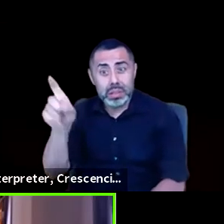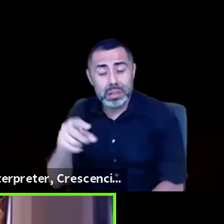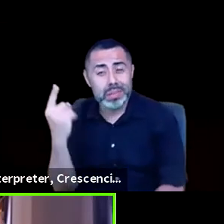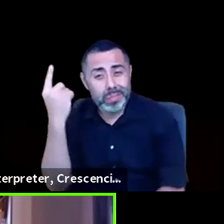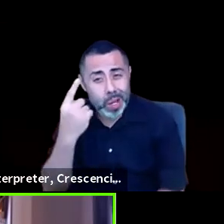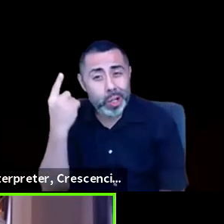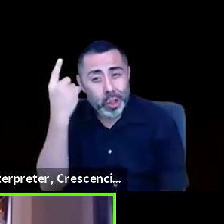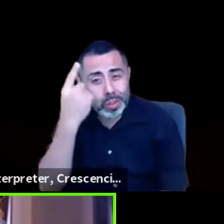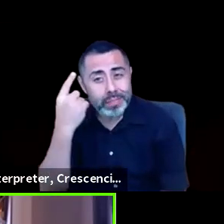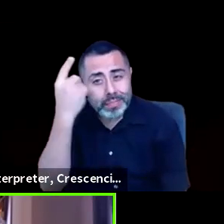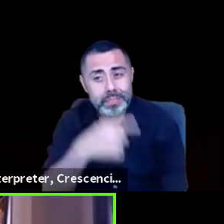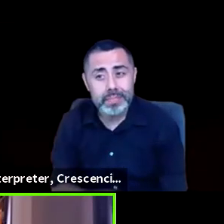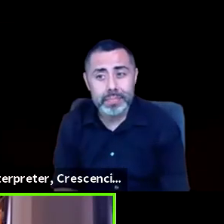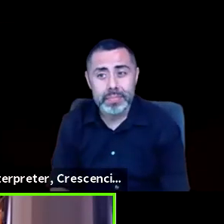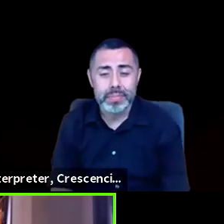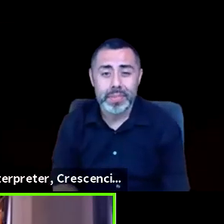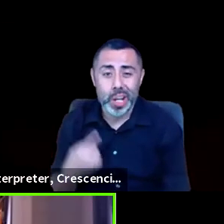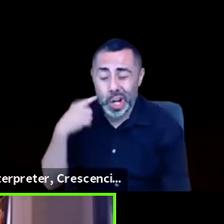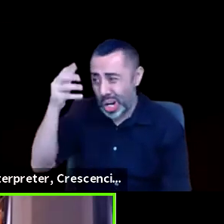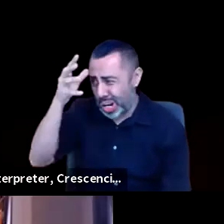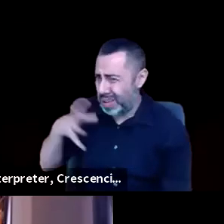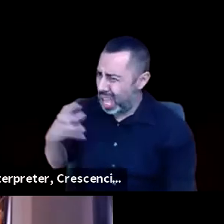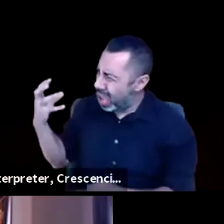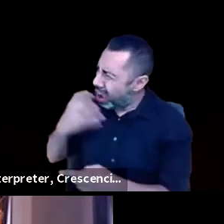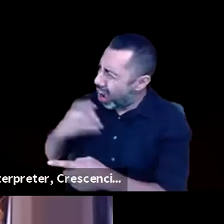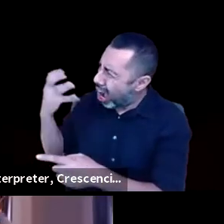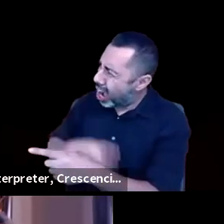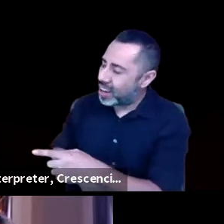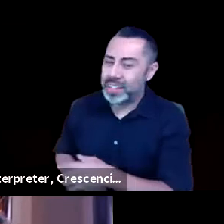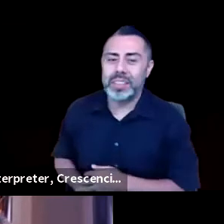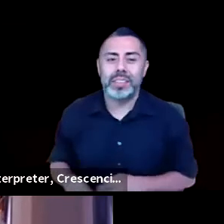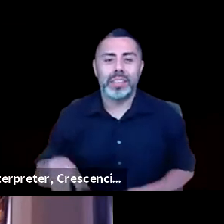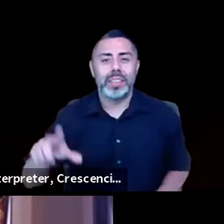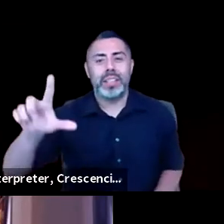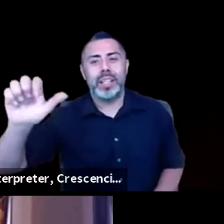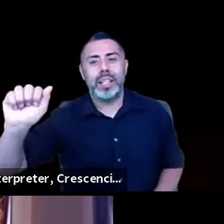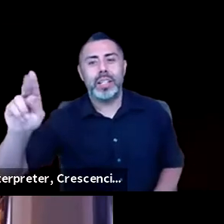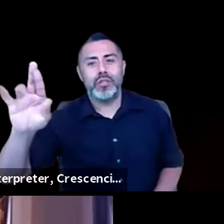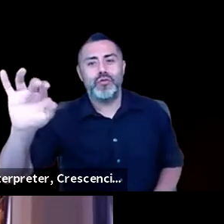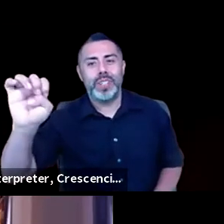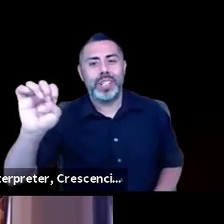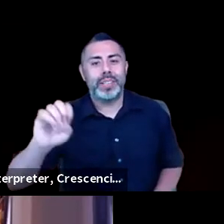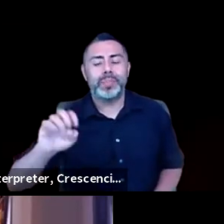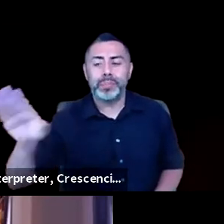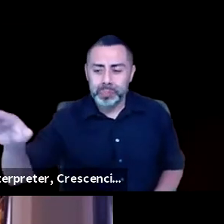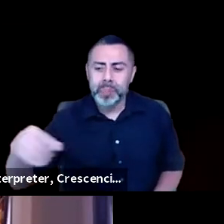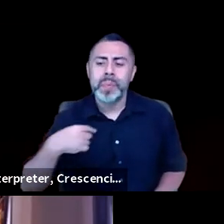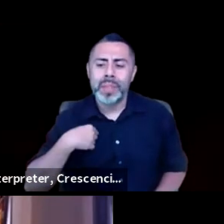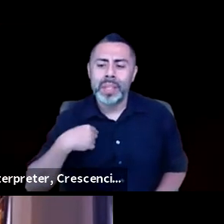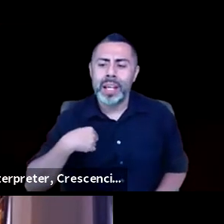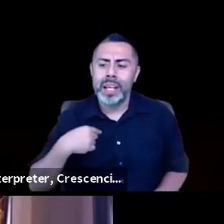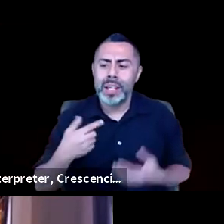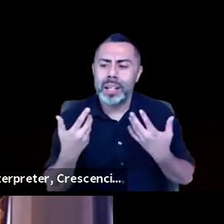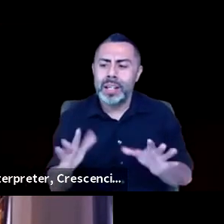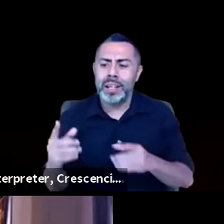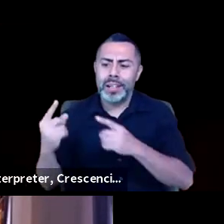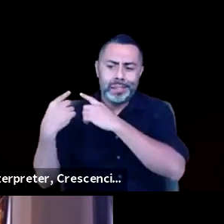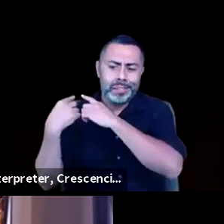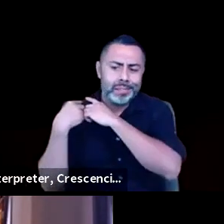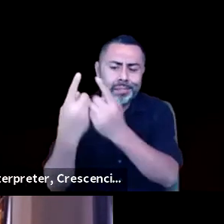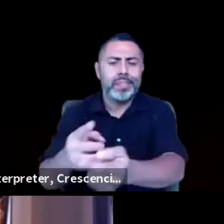Wow. Hi, it's Lori, and wow. I've been a long time feeling that our theater should be